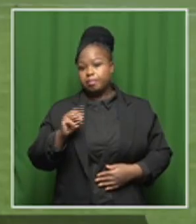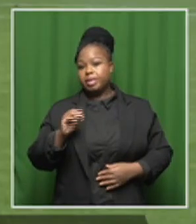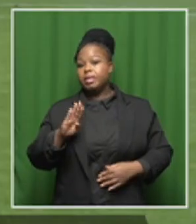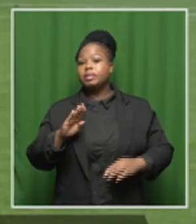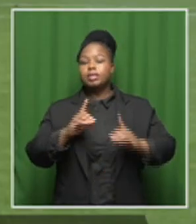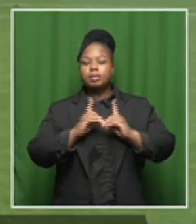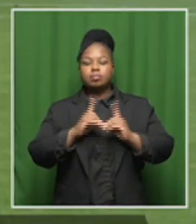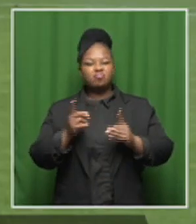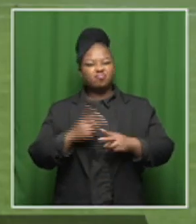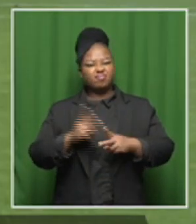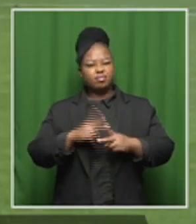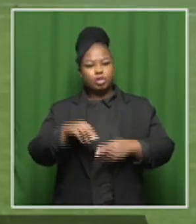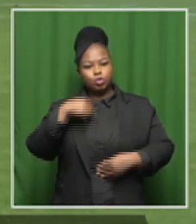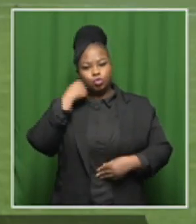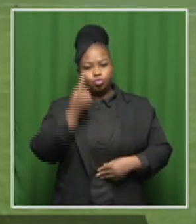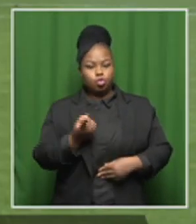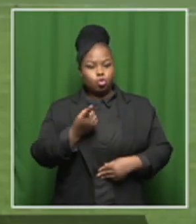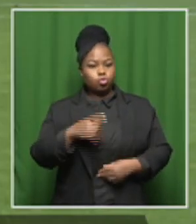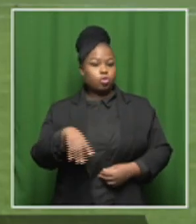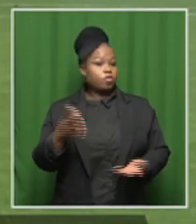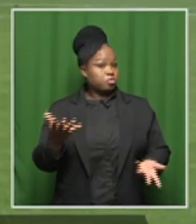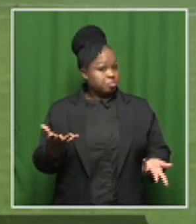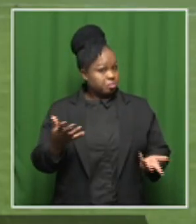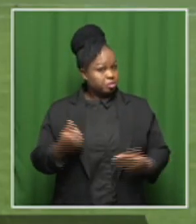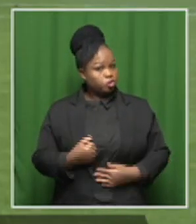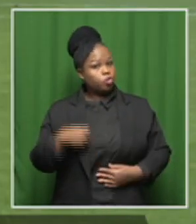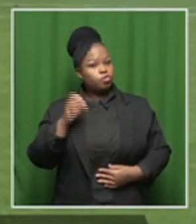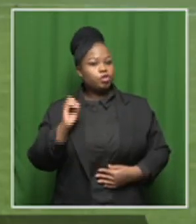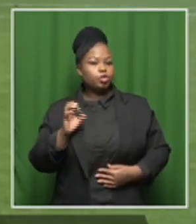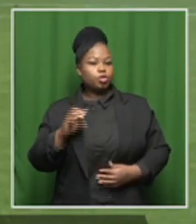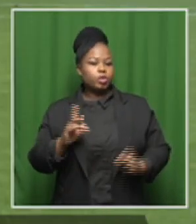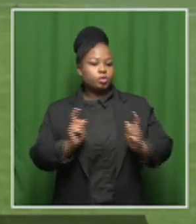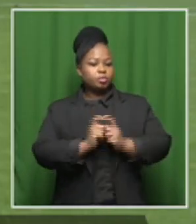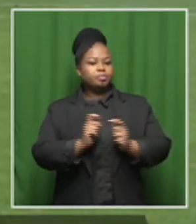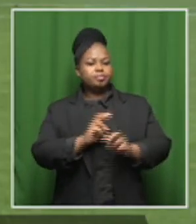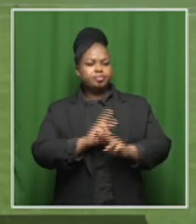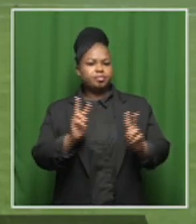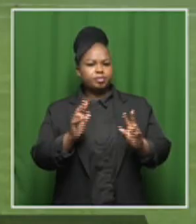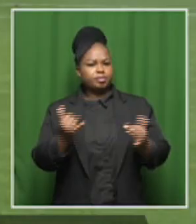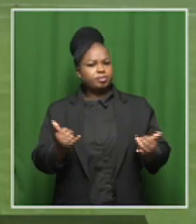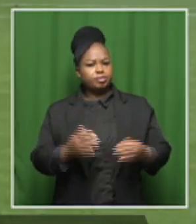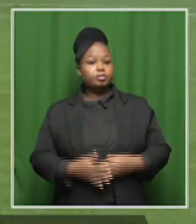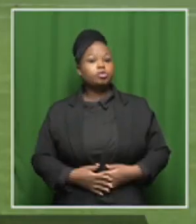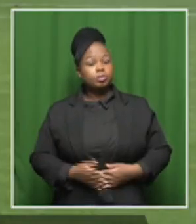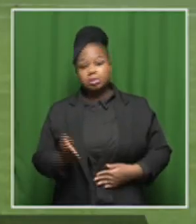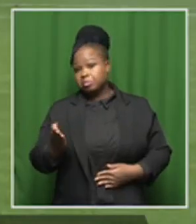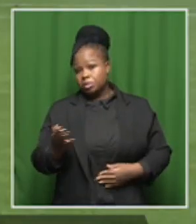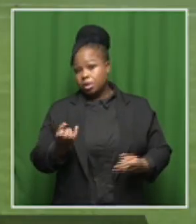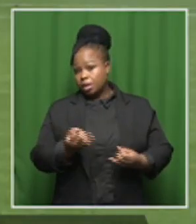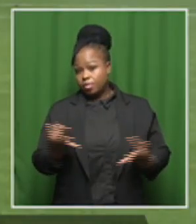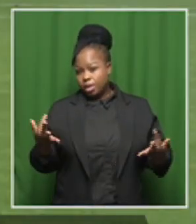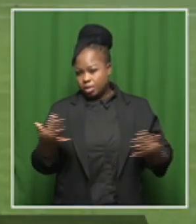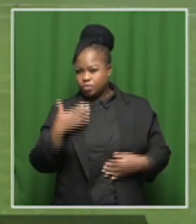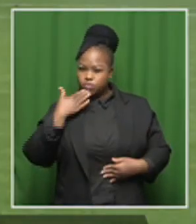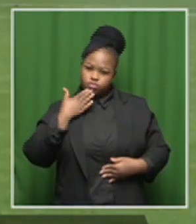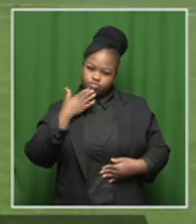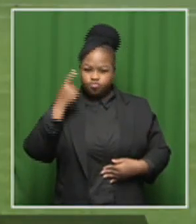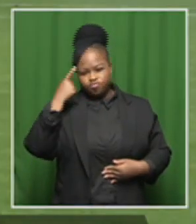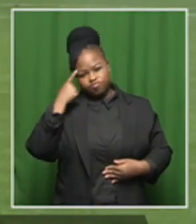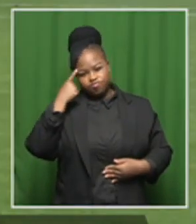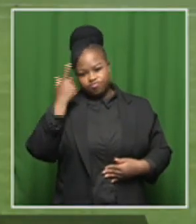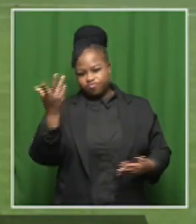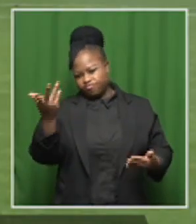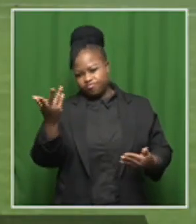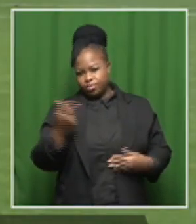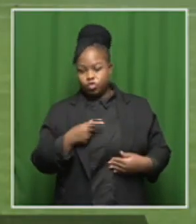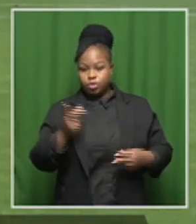the Soweto Derby tomorrow. Are you coming in person? And if that is the case and you are a diehard fan, how many of you have considered what it takes